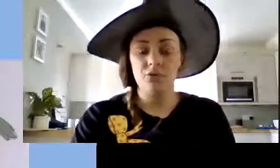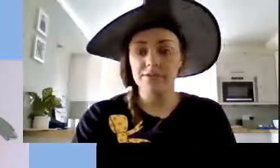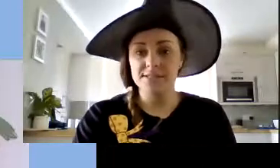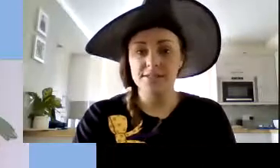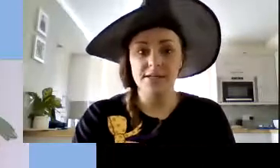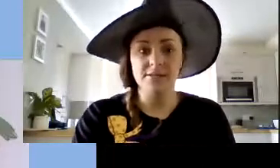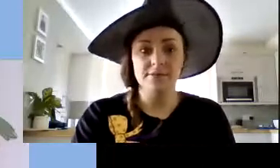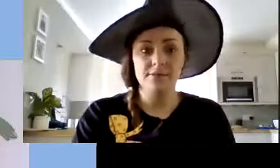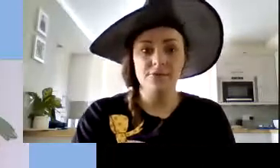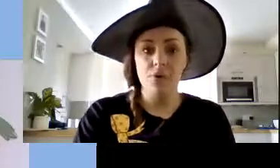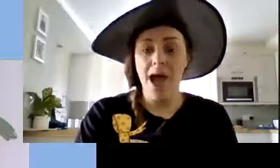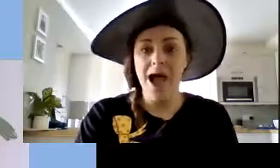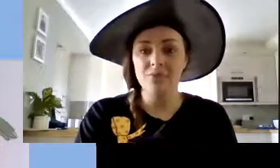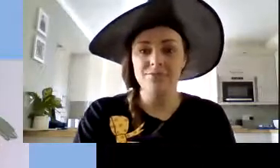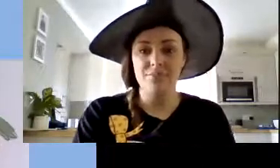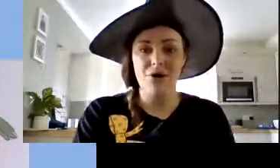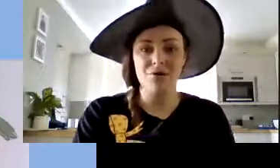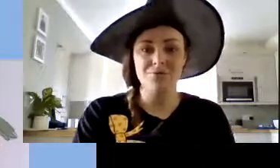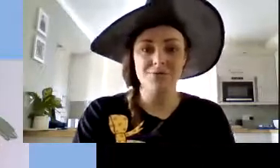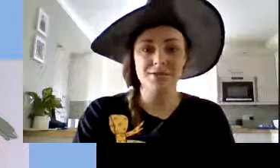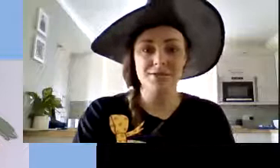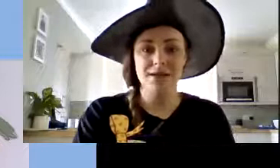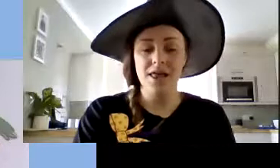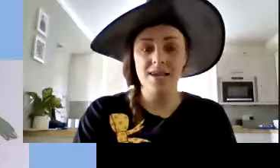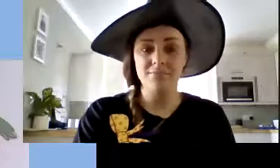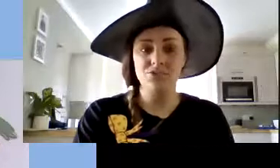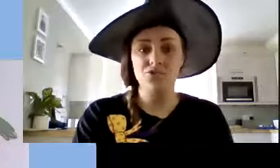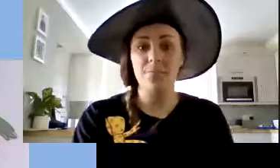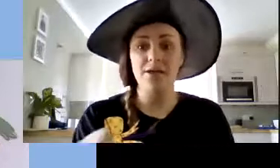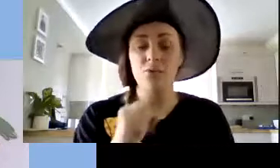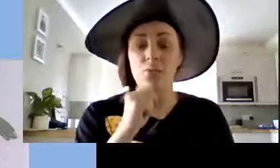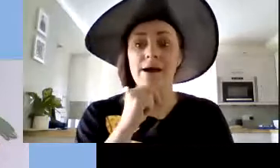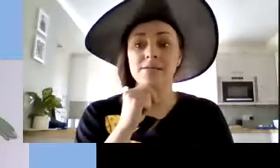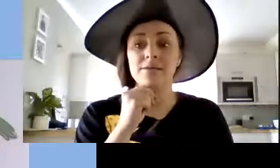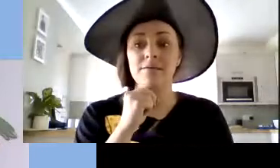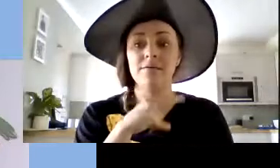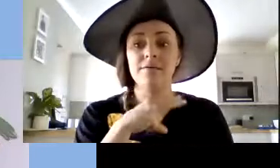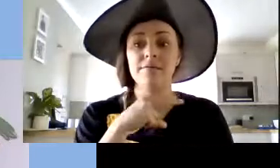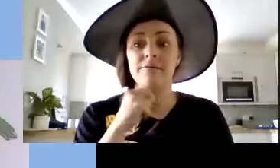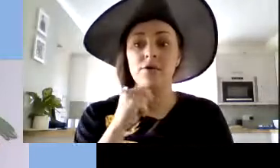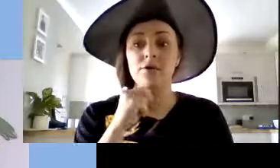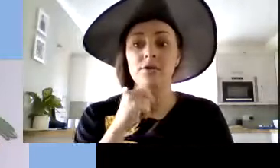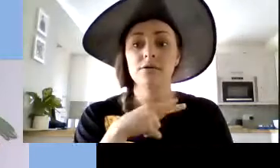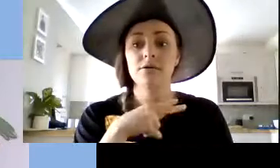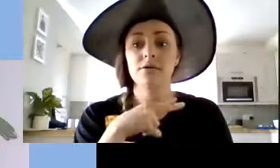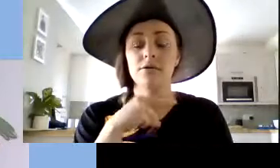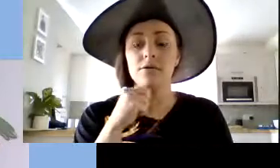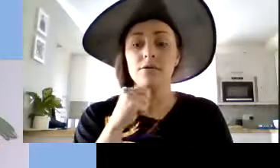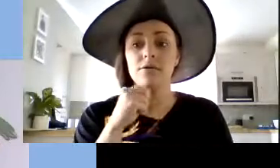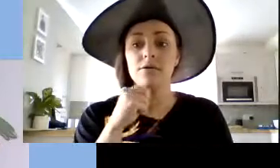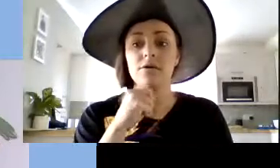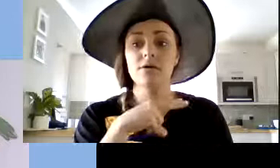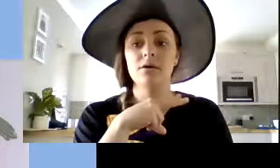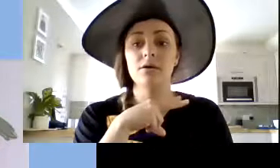Then all of a sudden, from out of a pond, leapt a dripping wet frog.